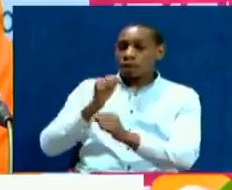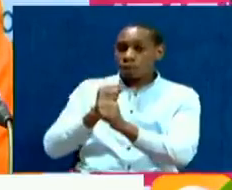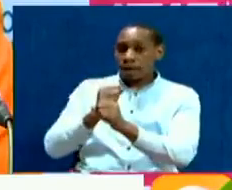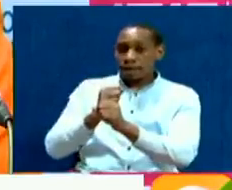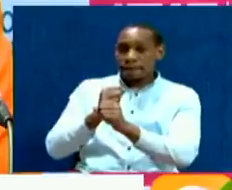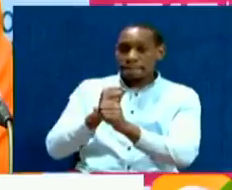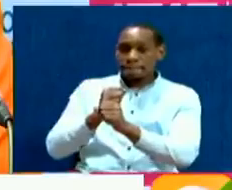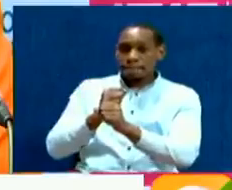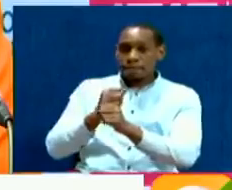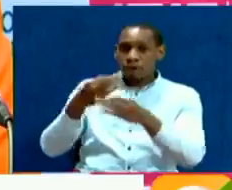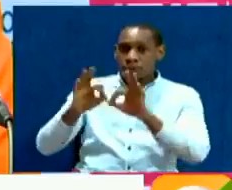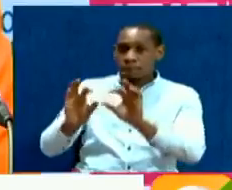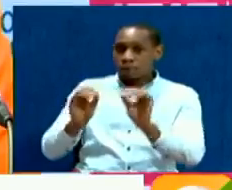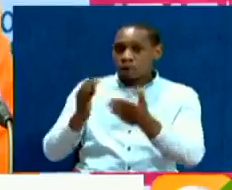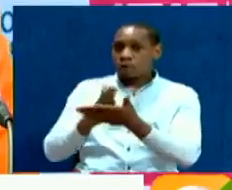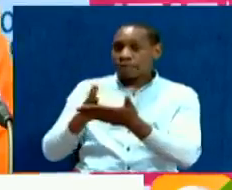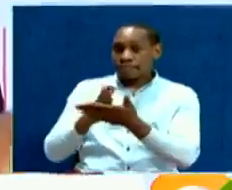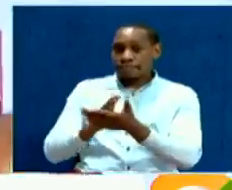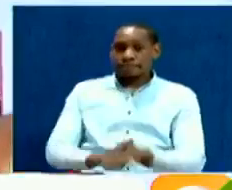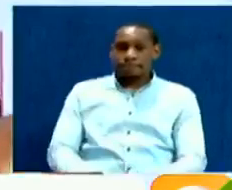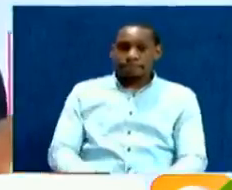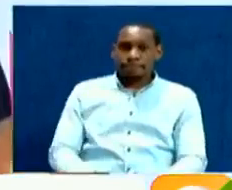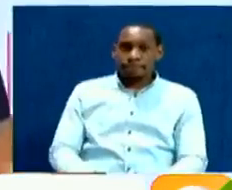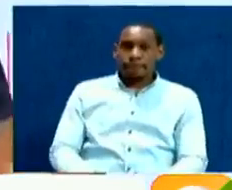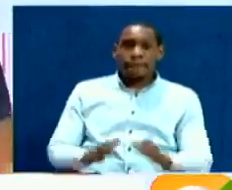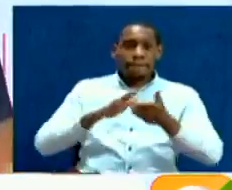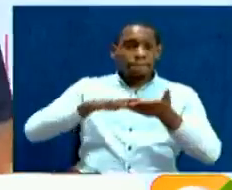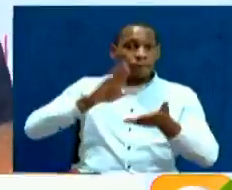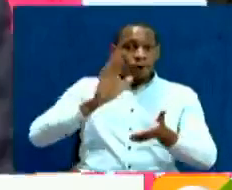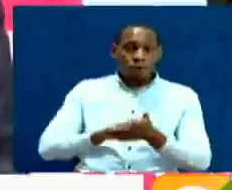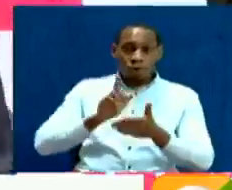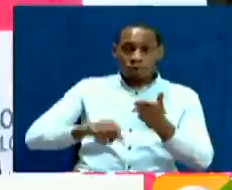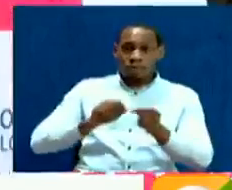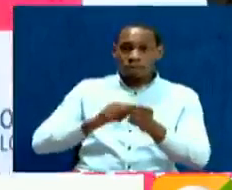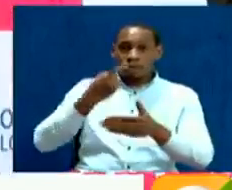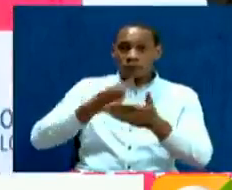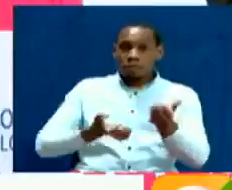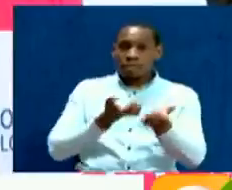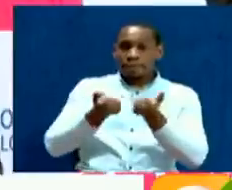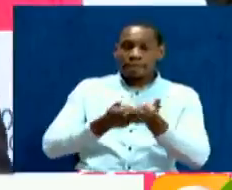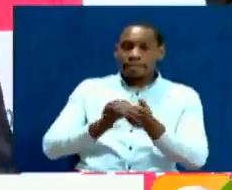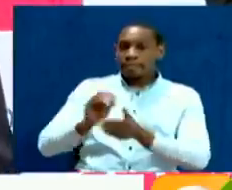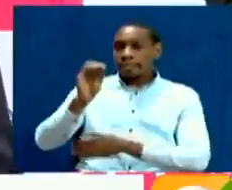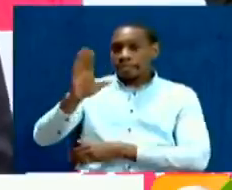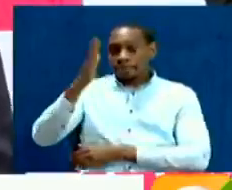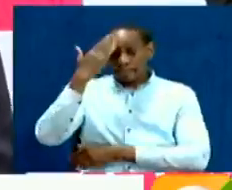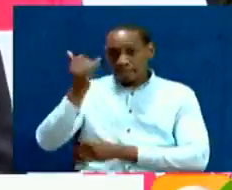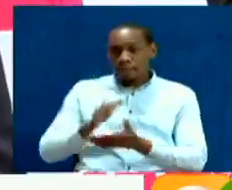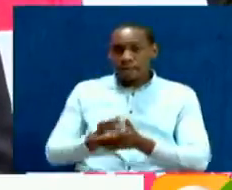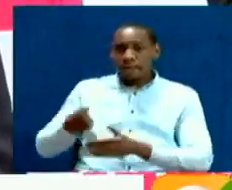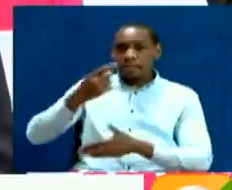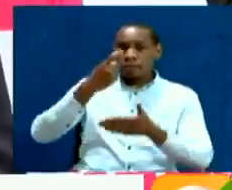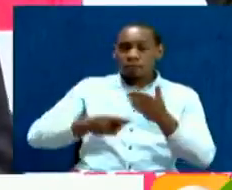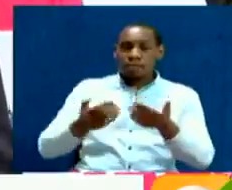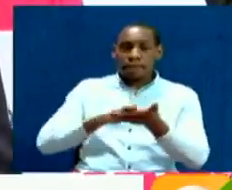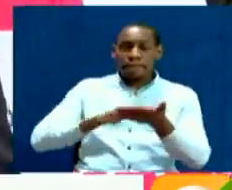jobs in the informal sector. Nevertheless, the cost of doing business has gone up due to the rise in the